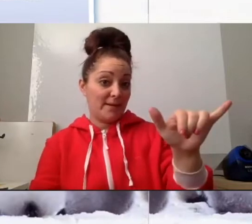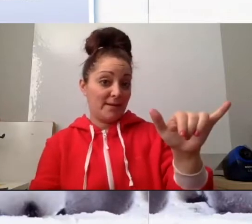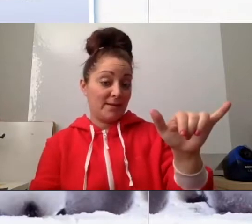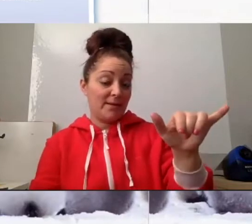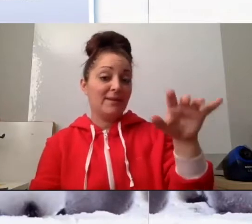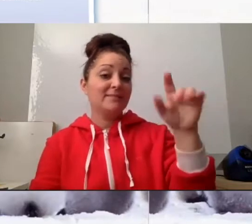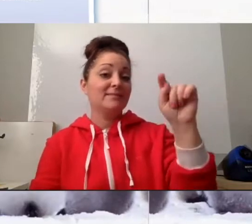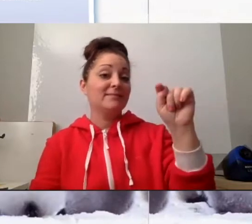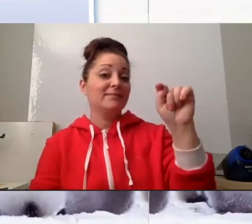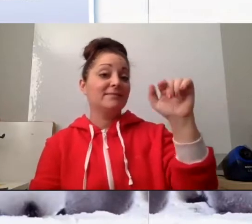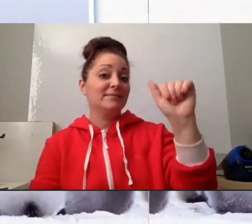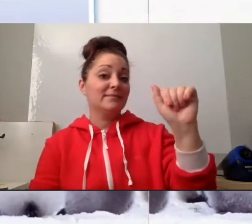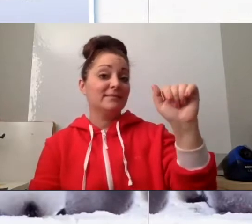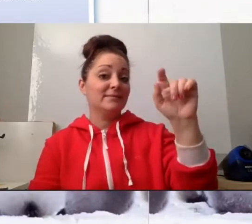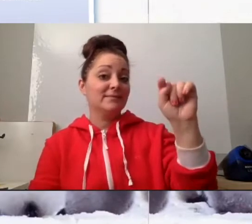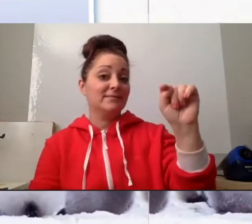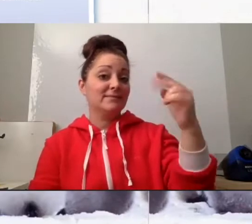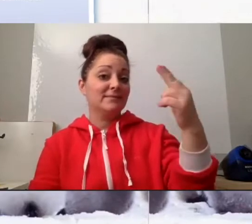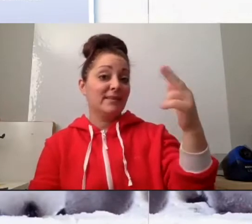is Betty